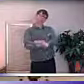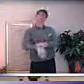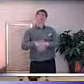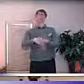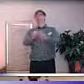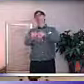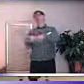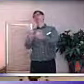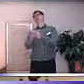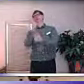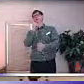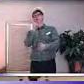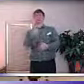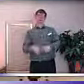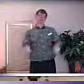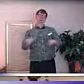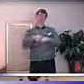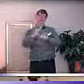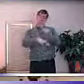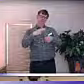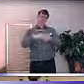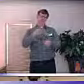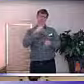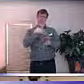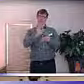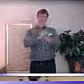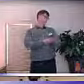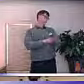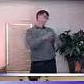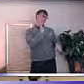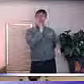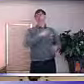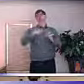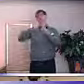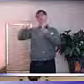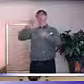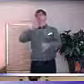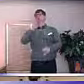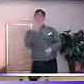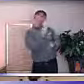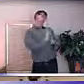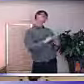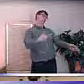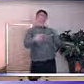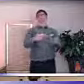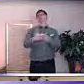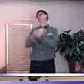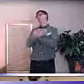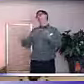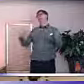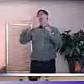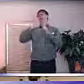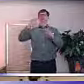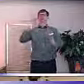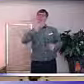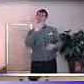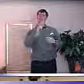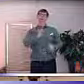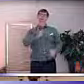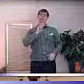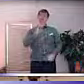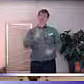so as such, when people sometimes ask, well, is it to be or can I be free to be me? It's that it's